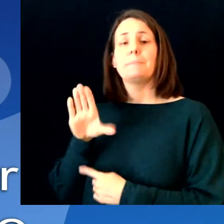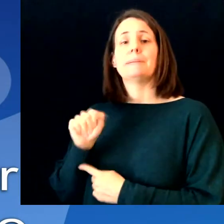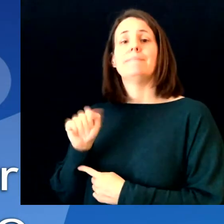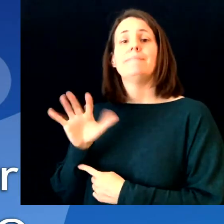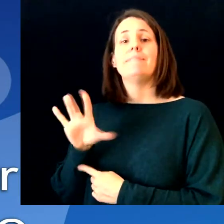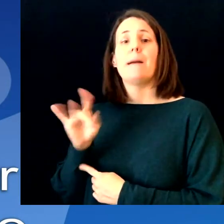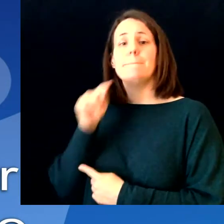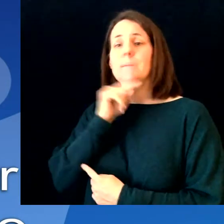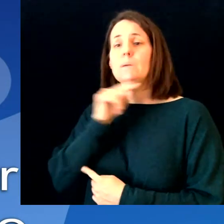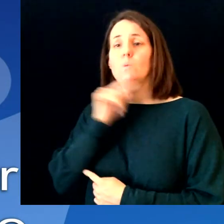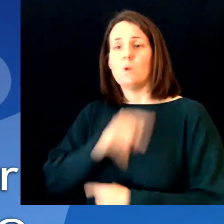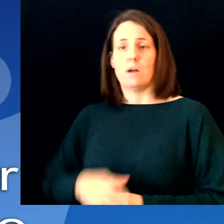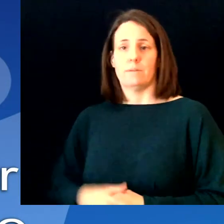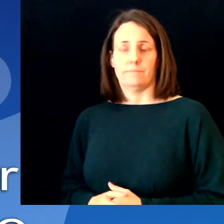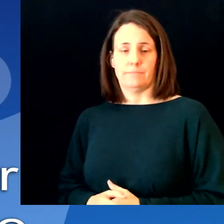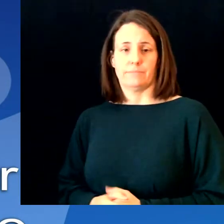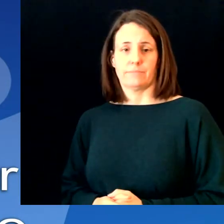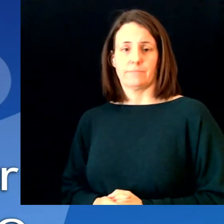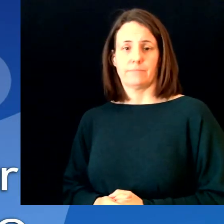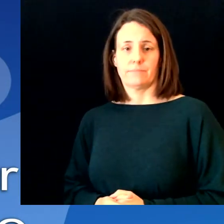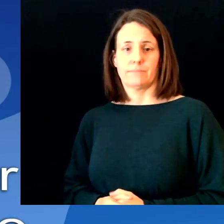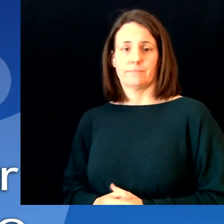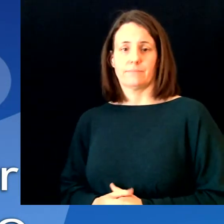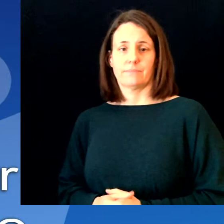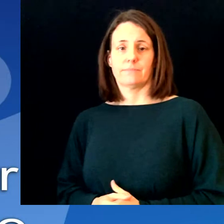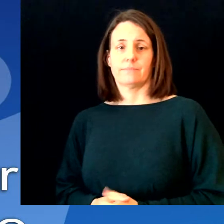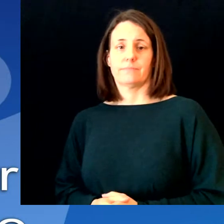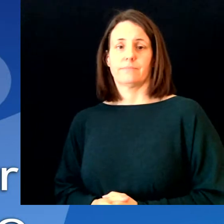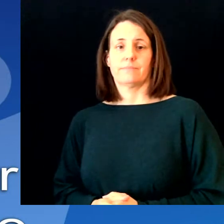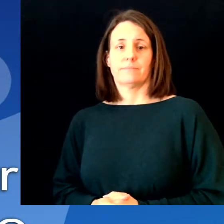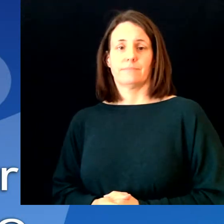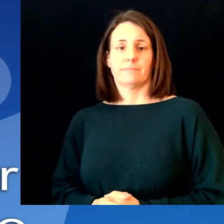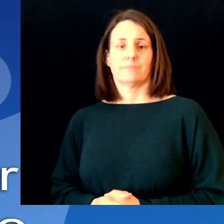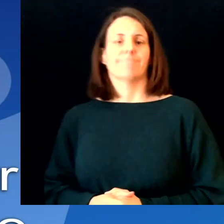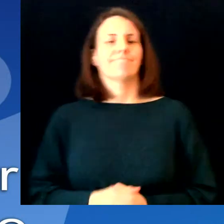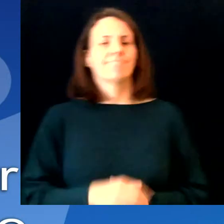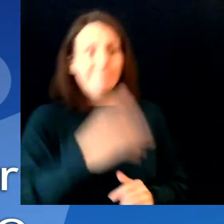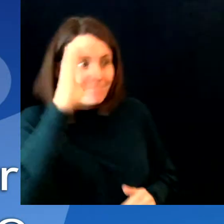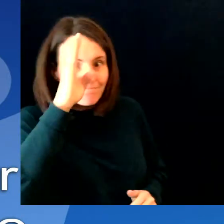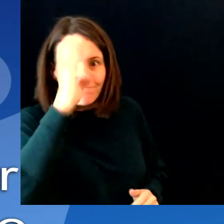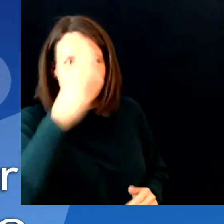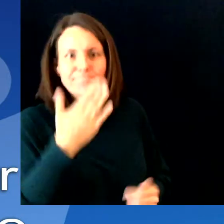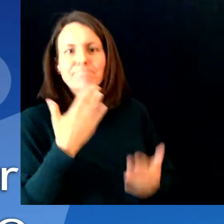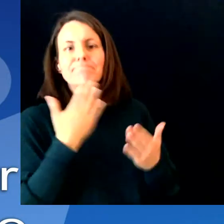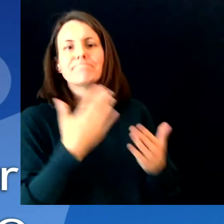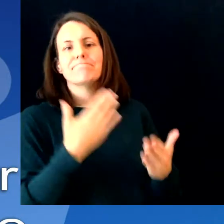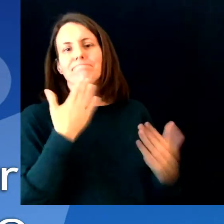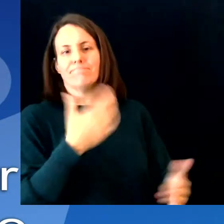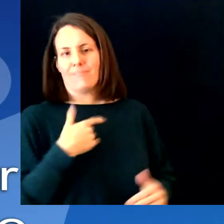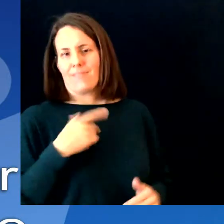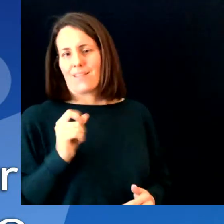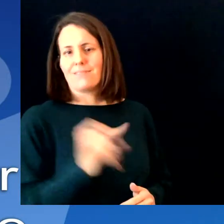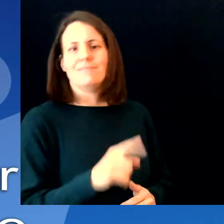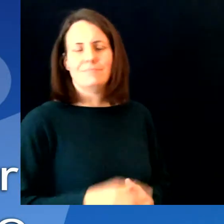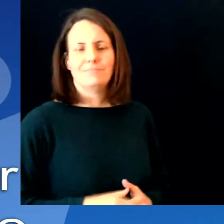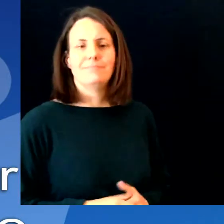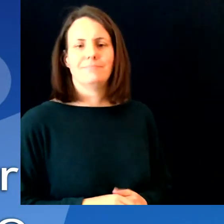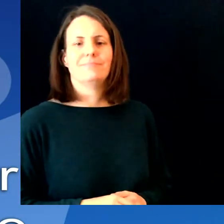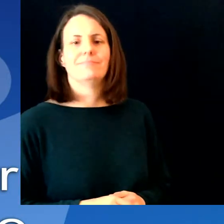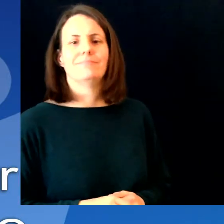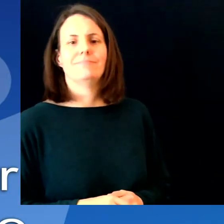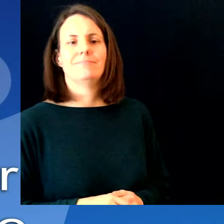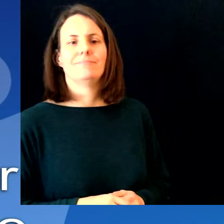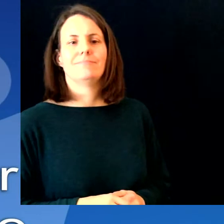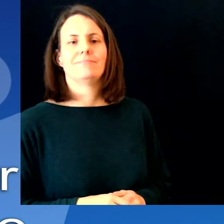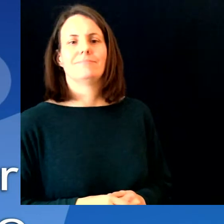Hello again. Thank you for taking this call. This kind of bounces off a previous question about the distribution